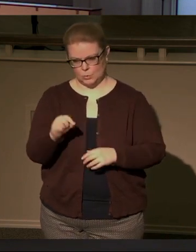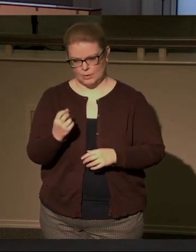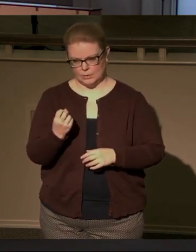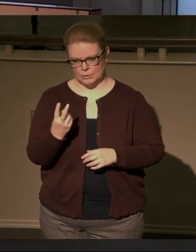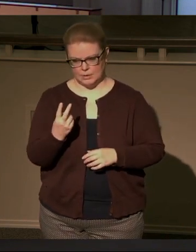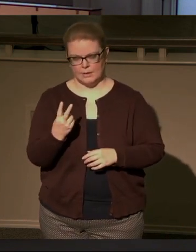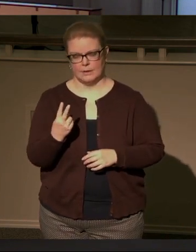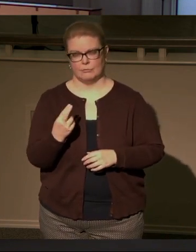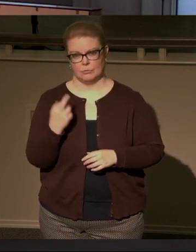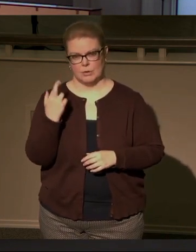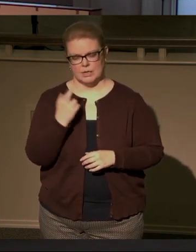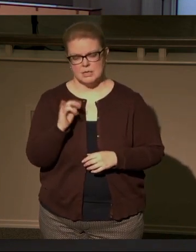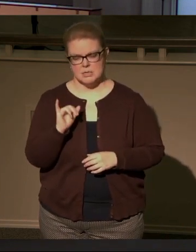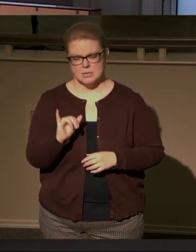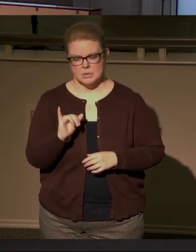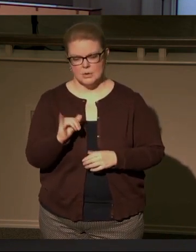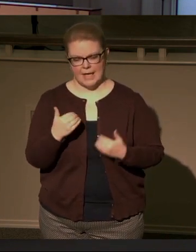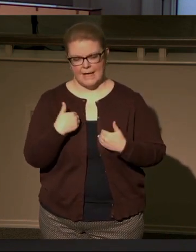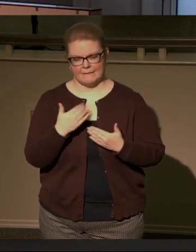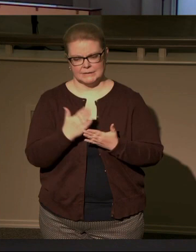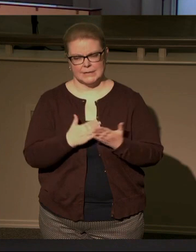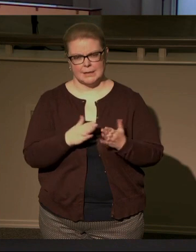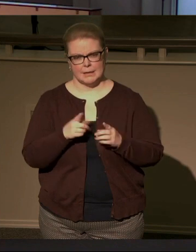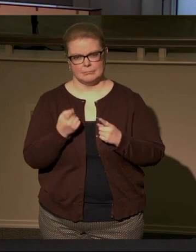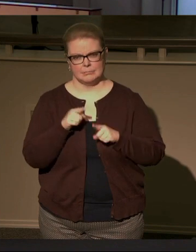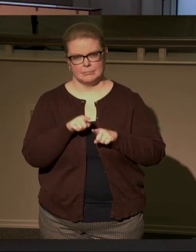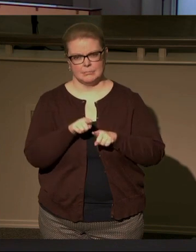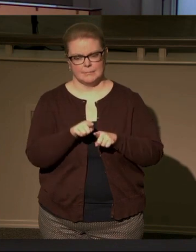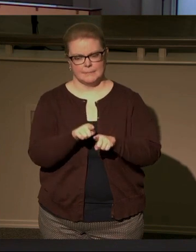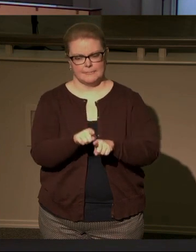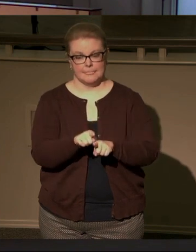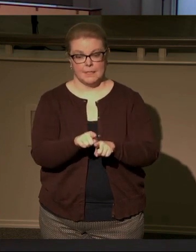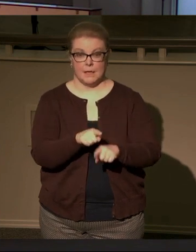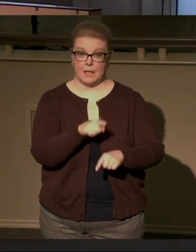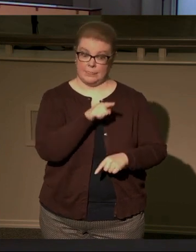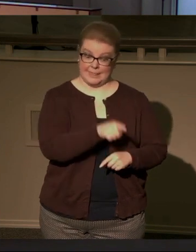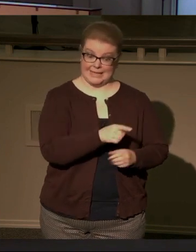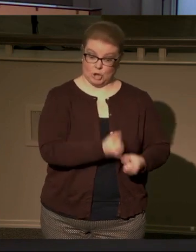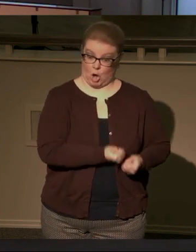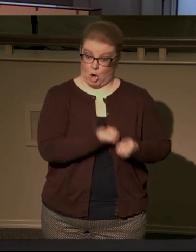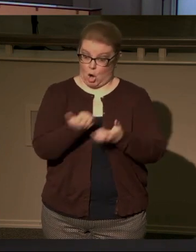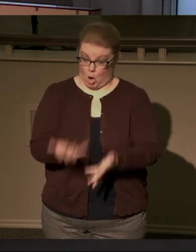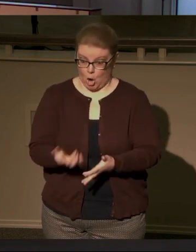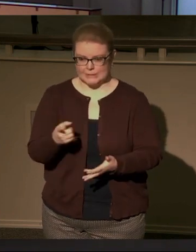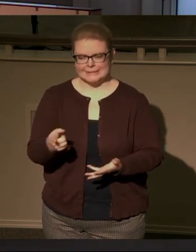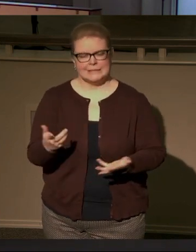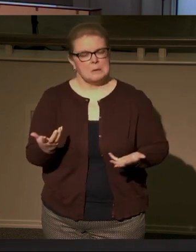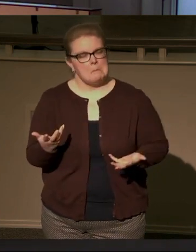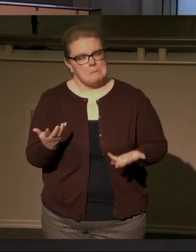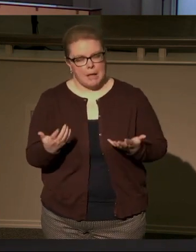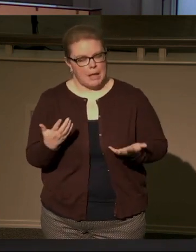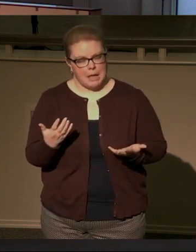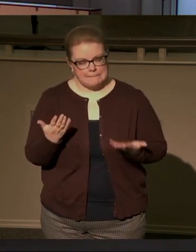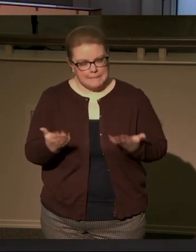that there's some correlation. Now, I'm not going to go as far as to call this causation, but there's correlation between the rise of social